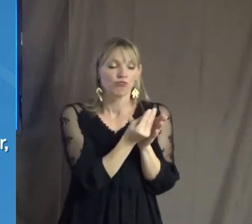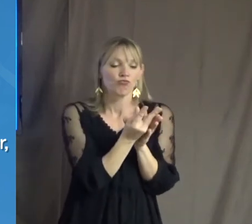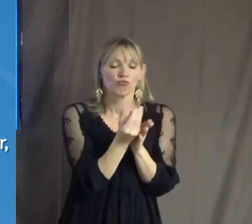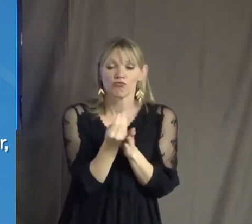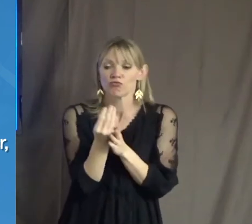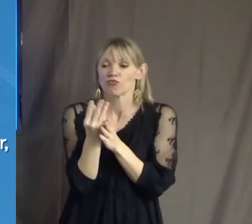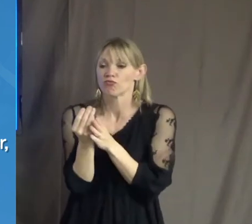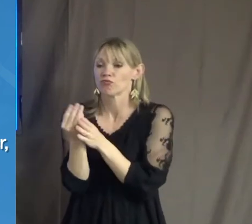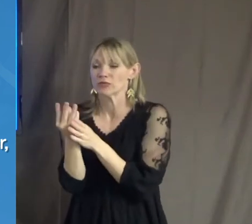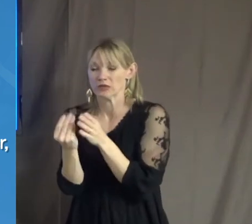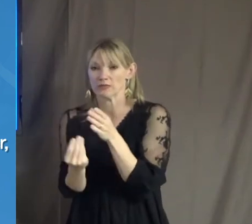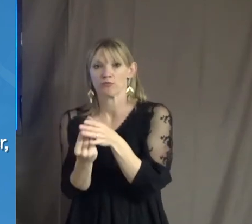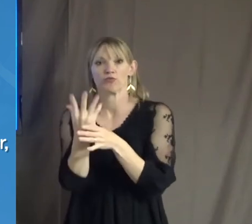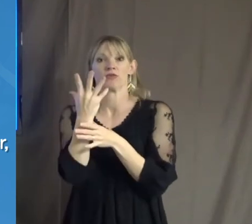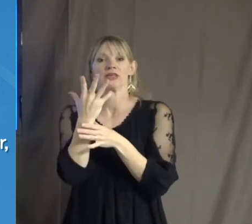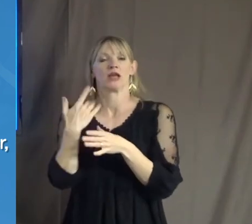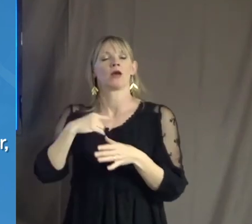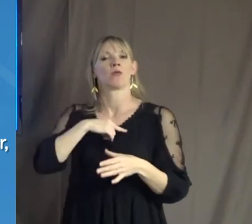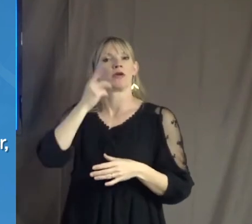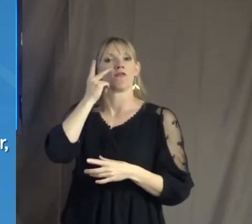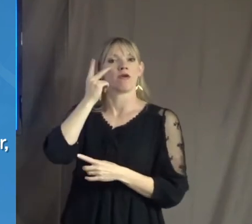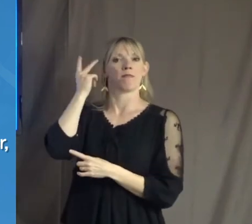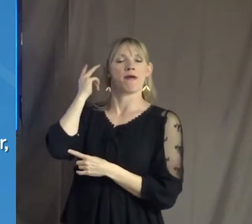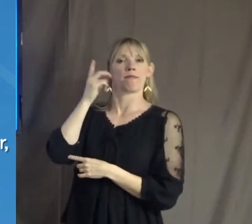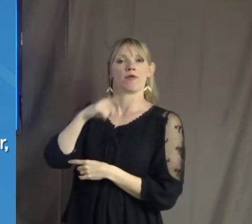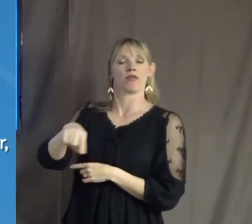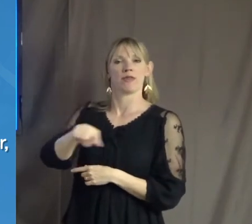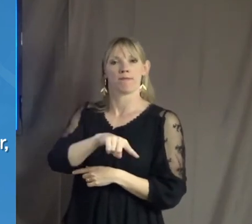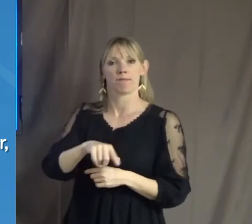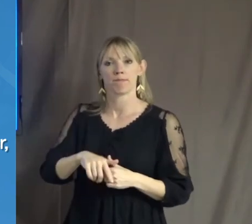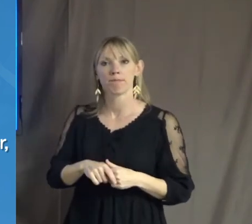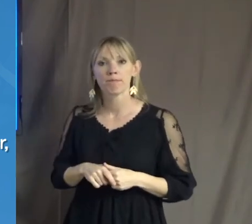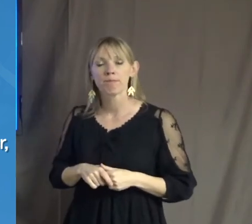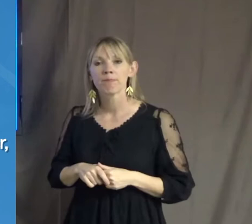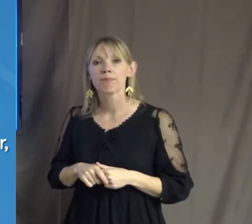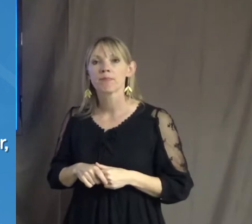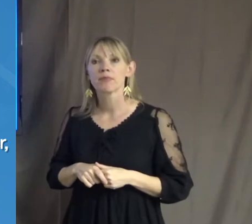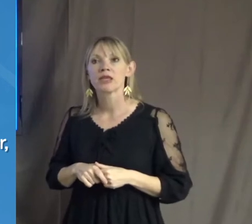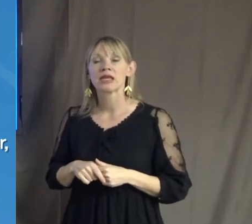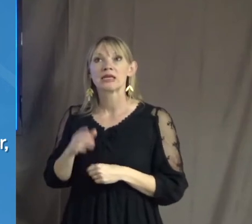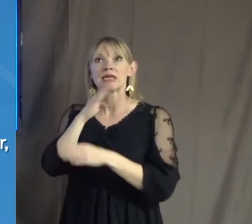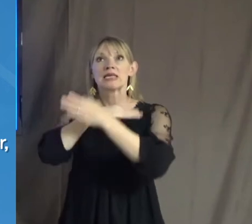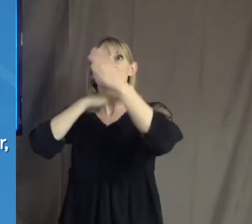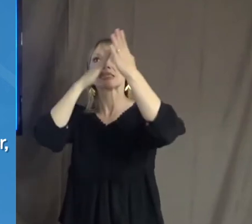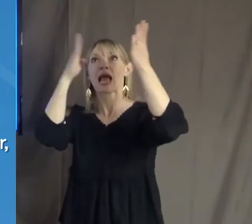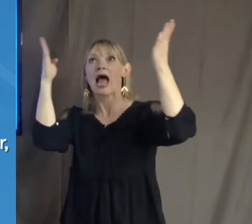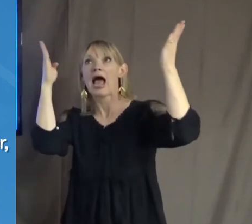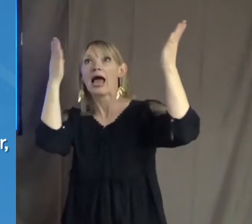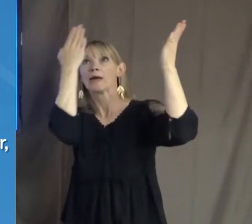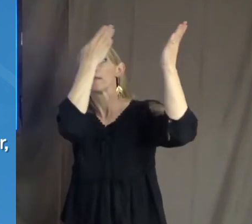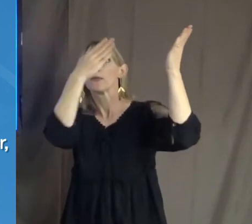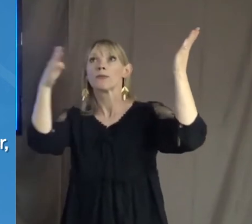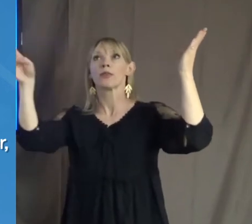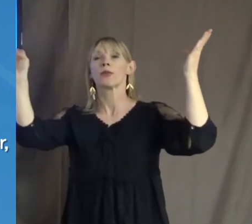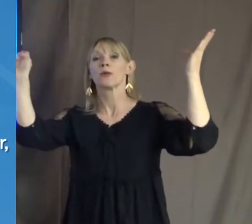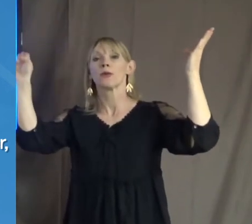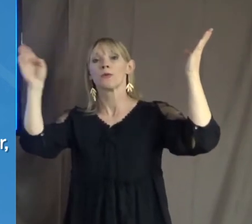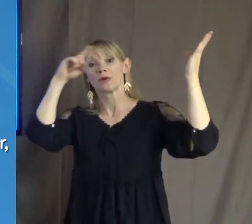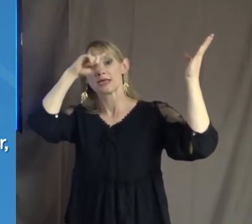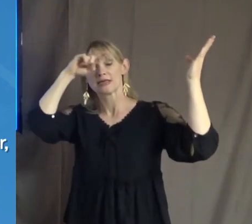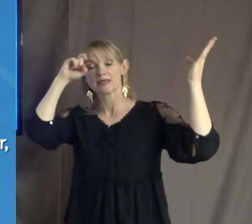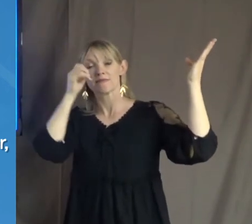spring, we remember them. In the blueness of the sky, the warmth of